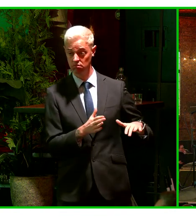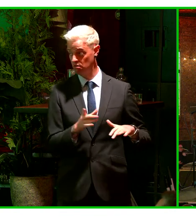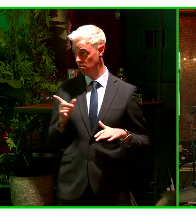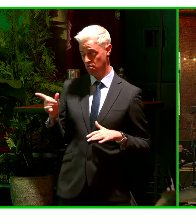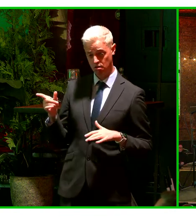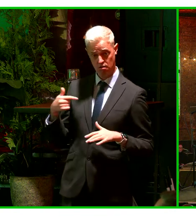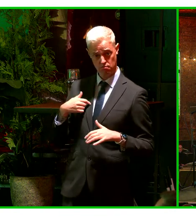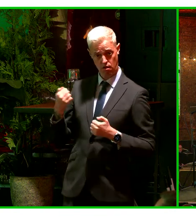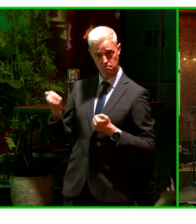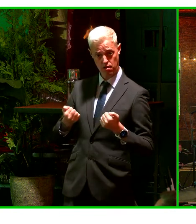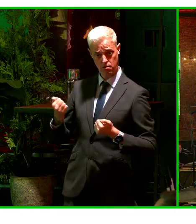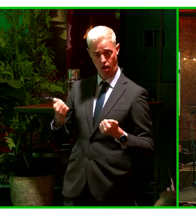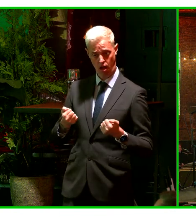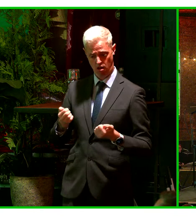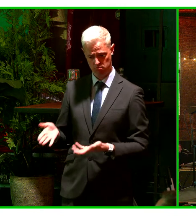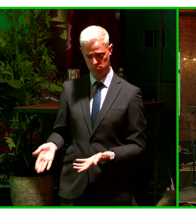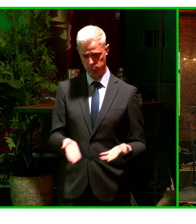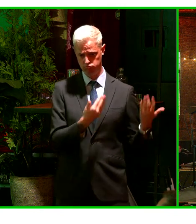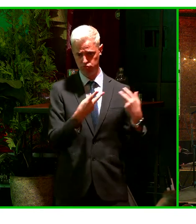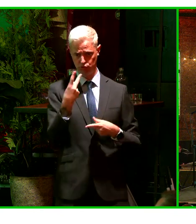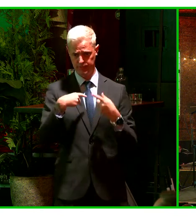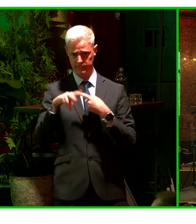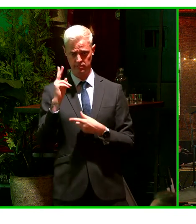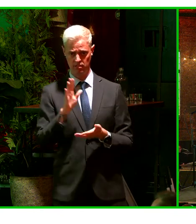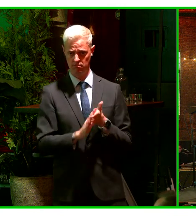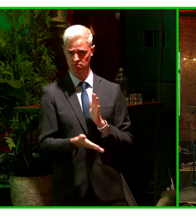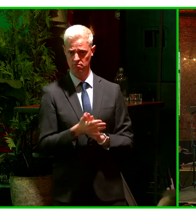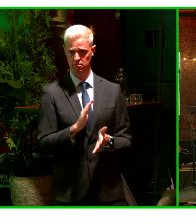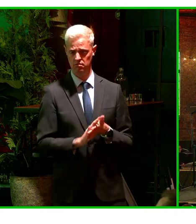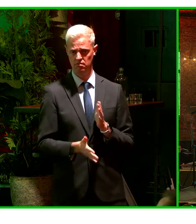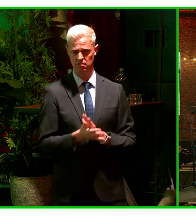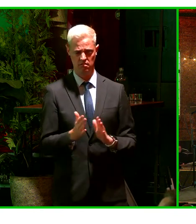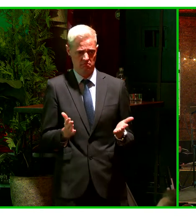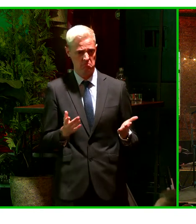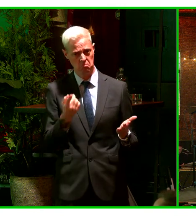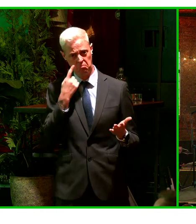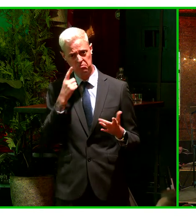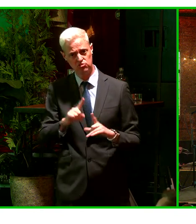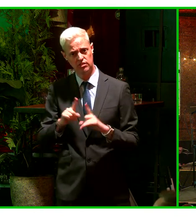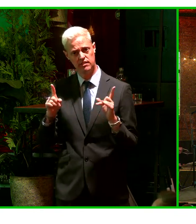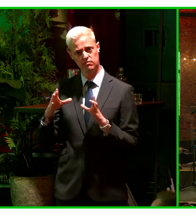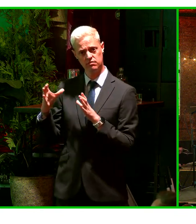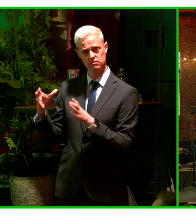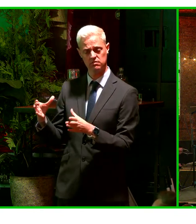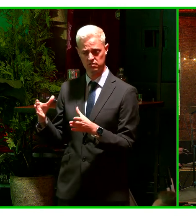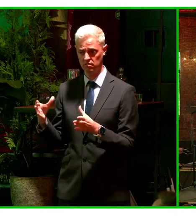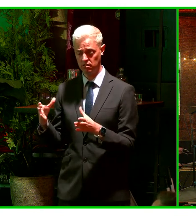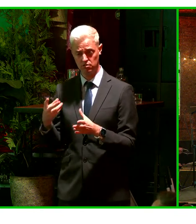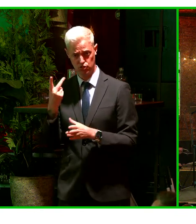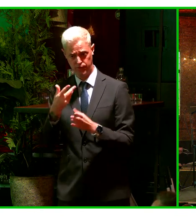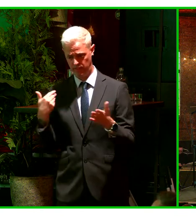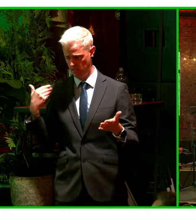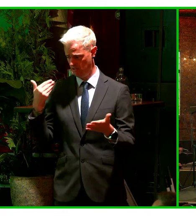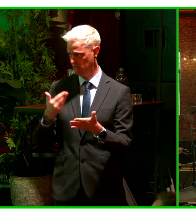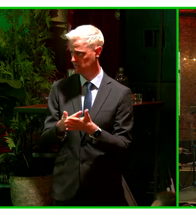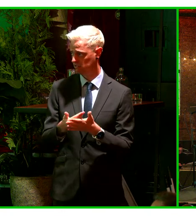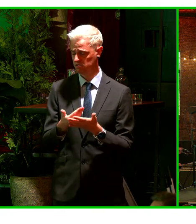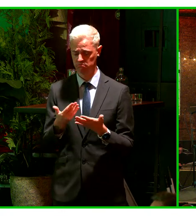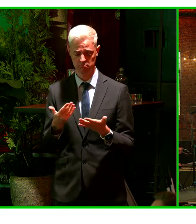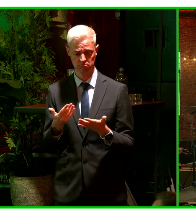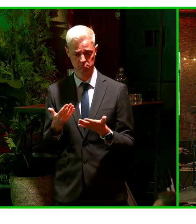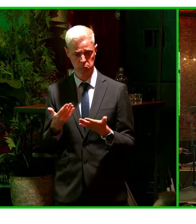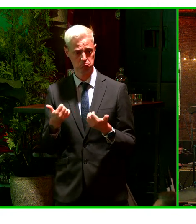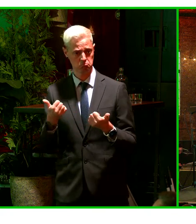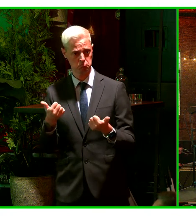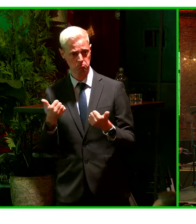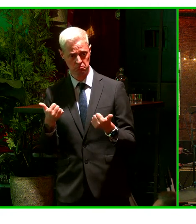not evangelical about, oh, you can't have a car. I just thought, I'll try this. And I've done it for 2 years, and I can ride